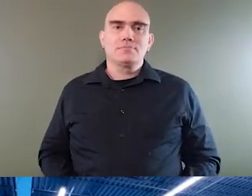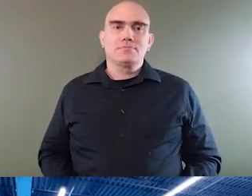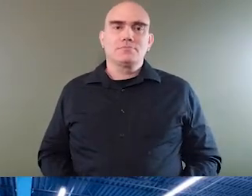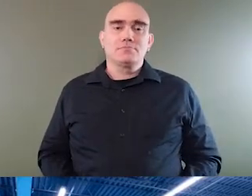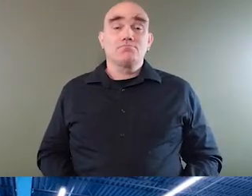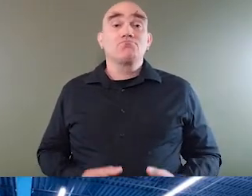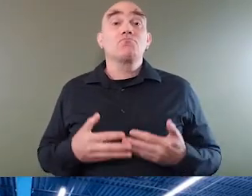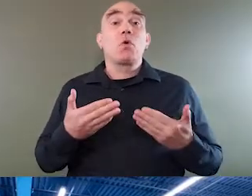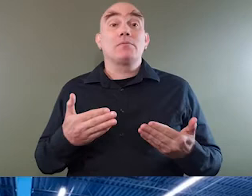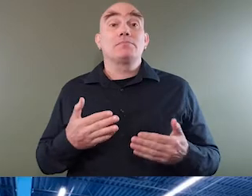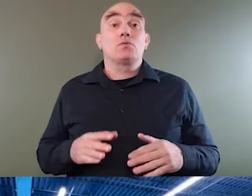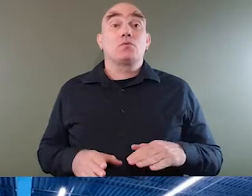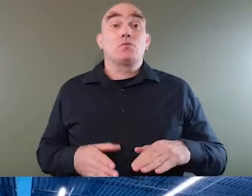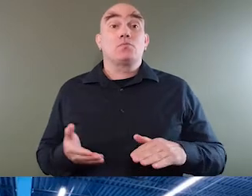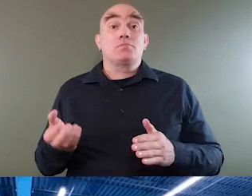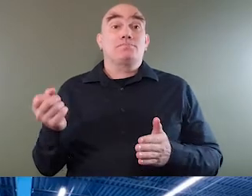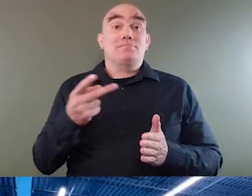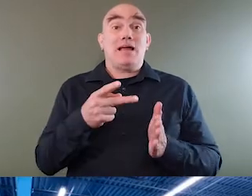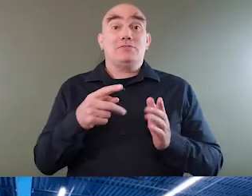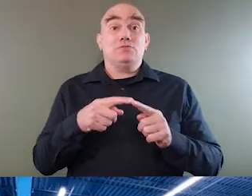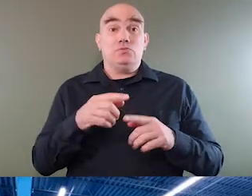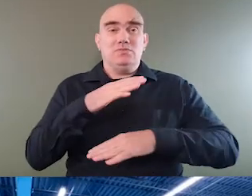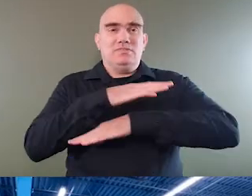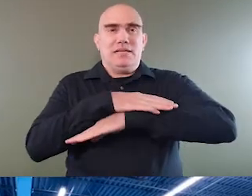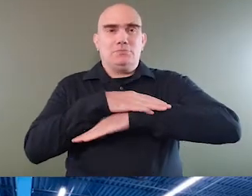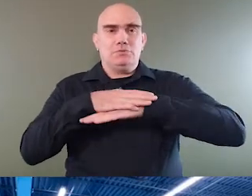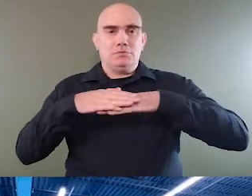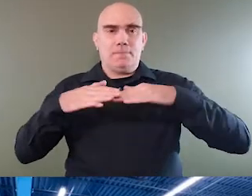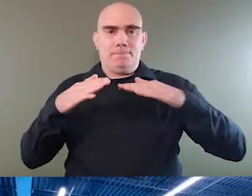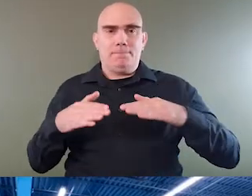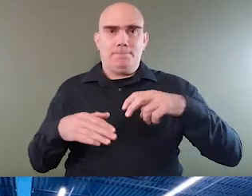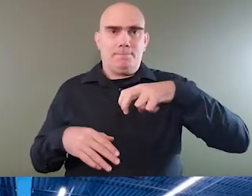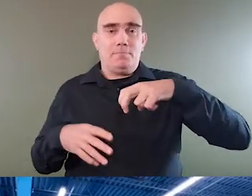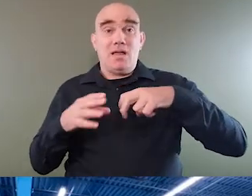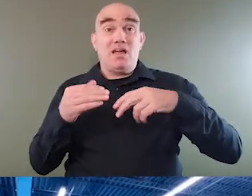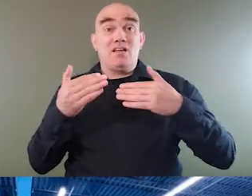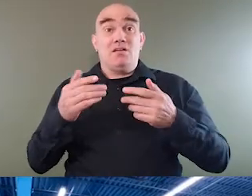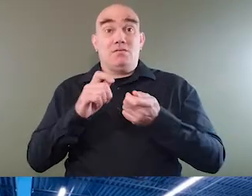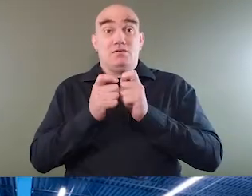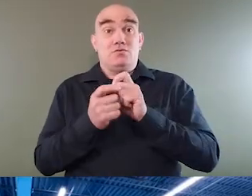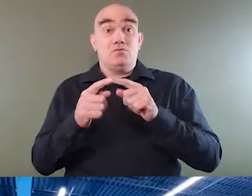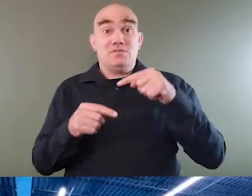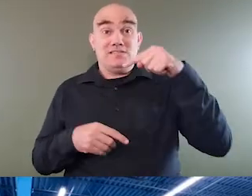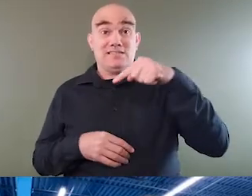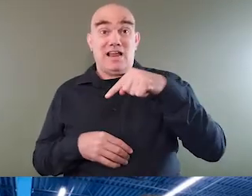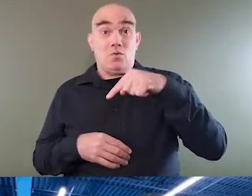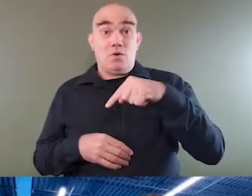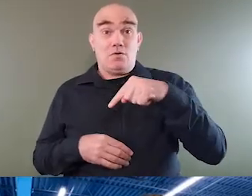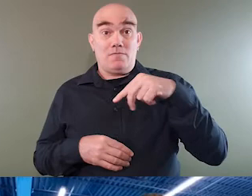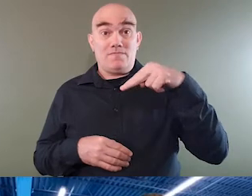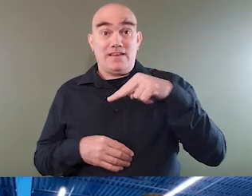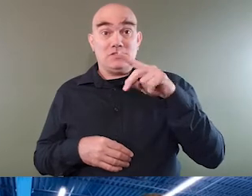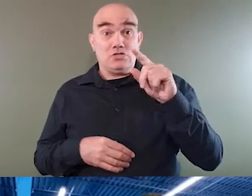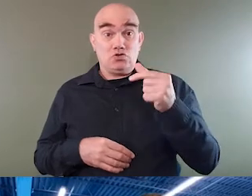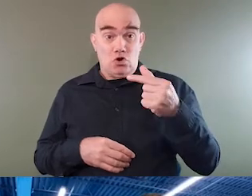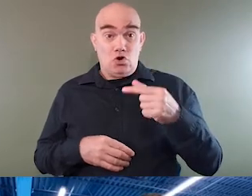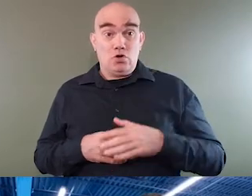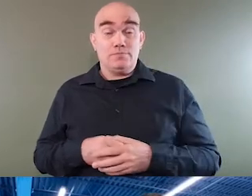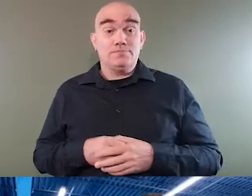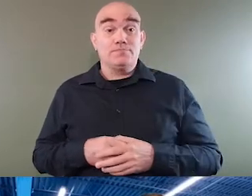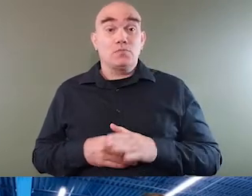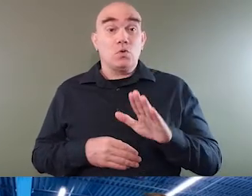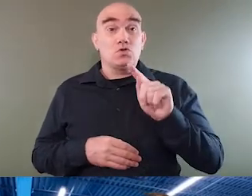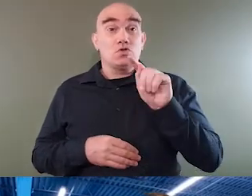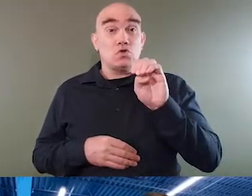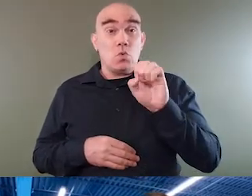All right, let's press back up into tabletop and make our way to downward facing dog. Tuck your toes under